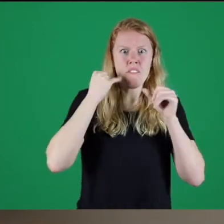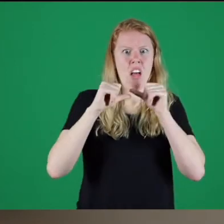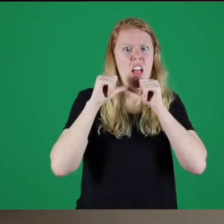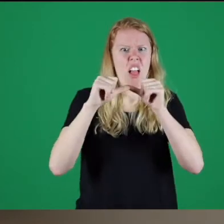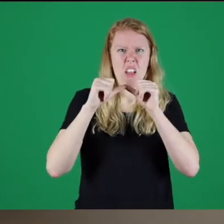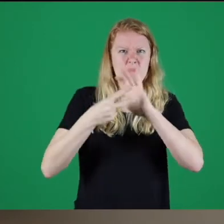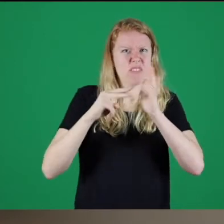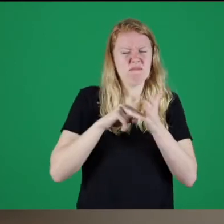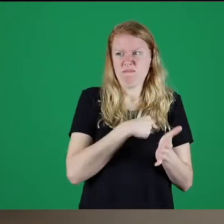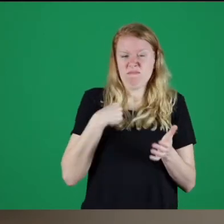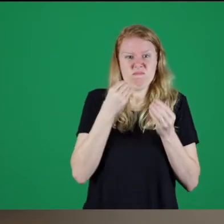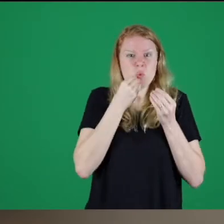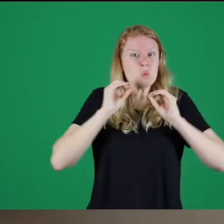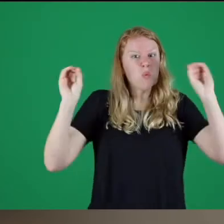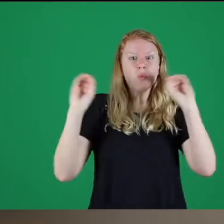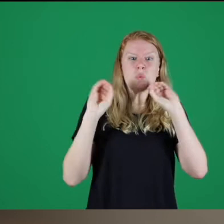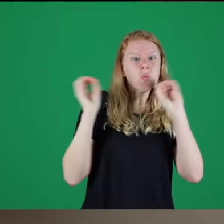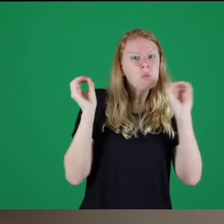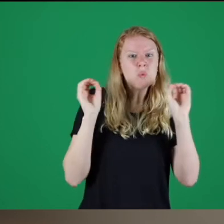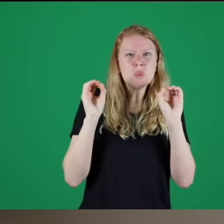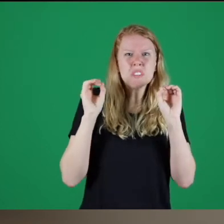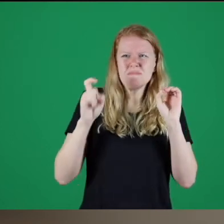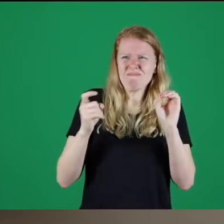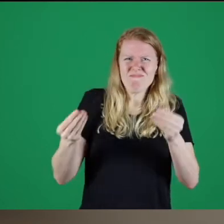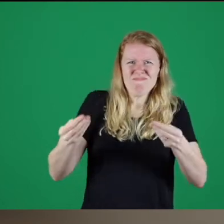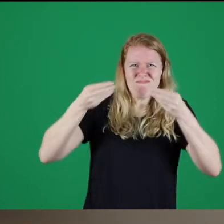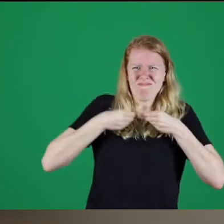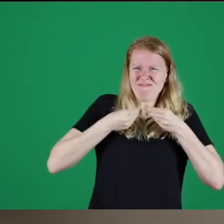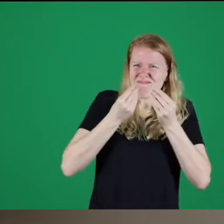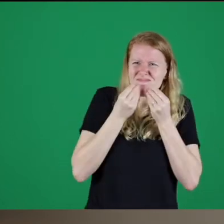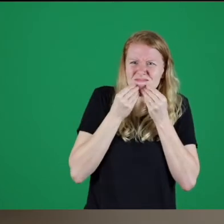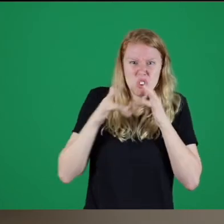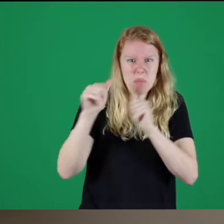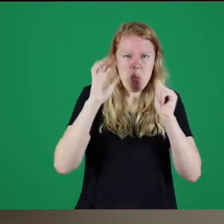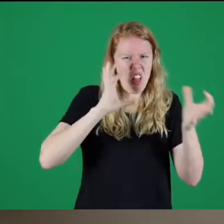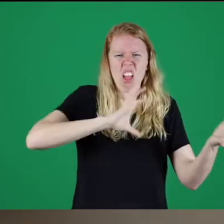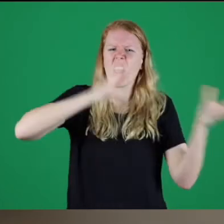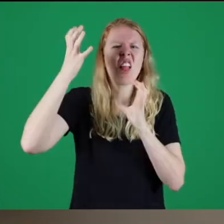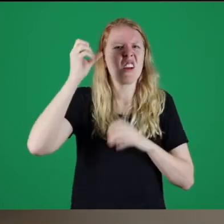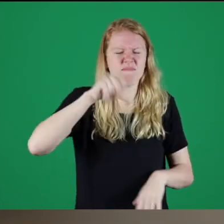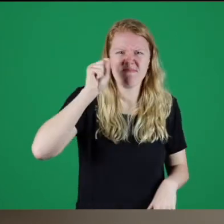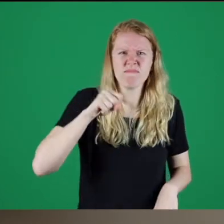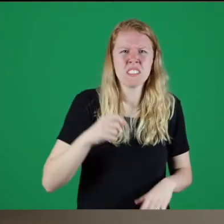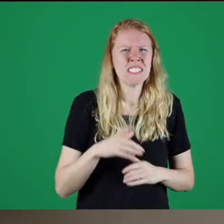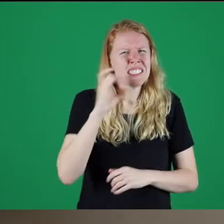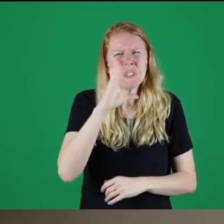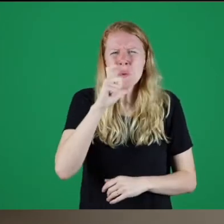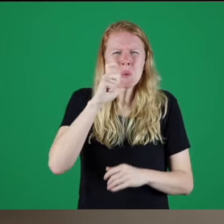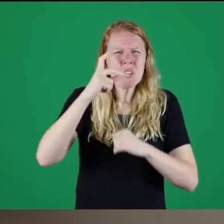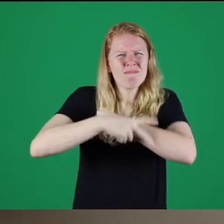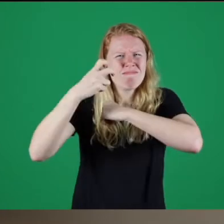no food for ourselves to provide for ourselves. This will destroy our village. We must find out who